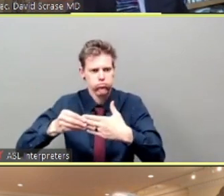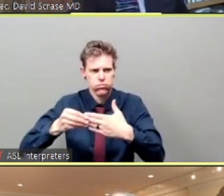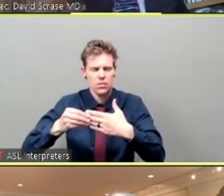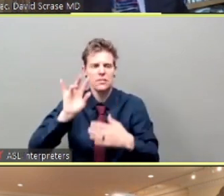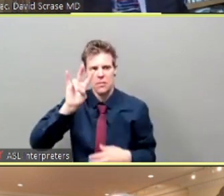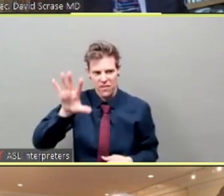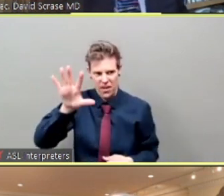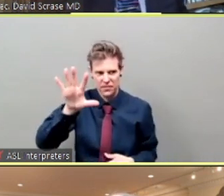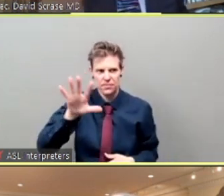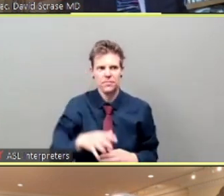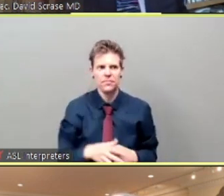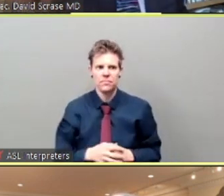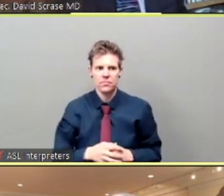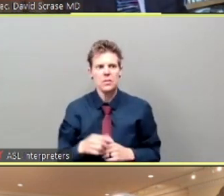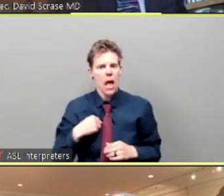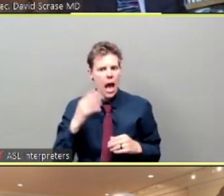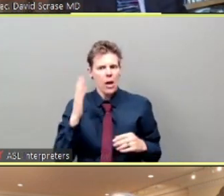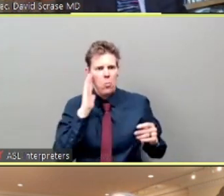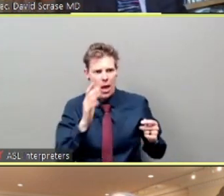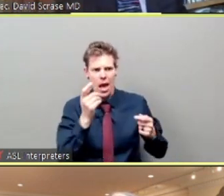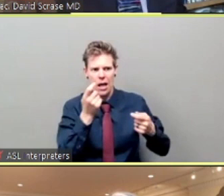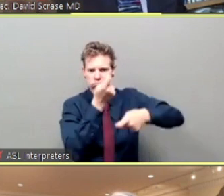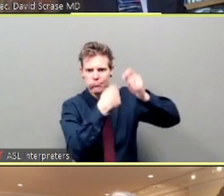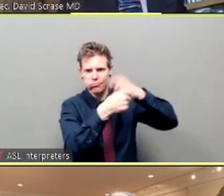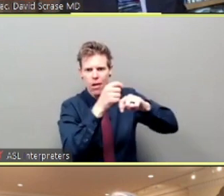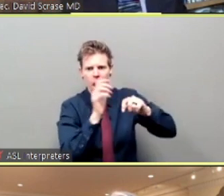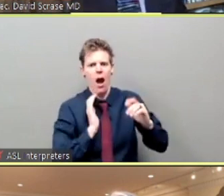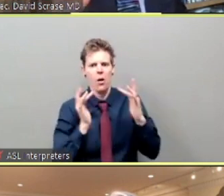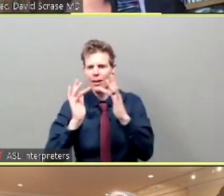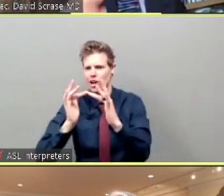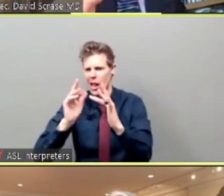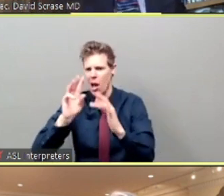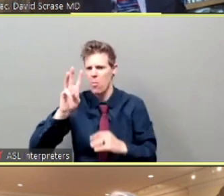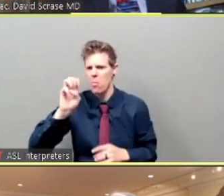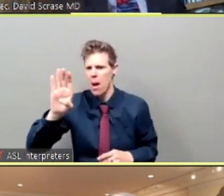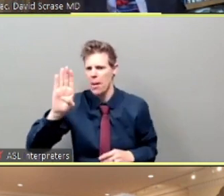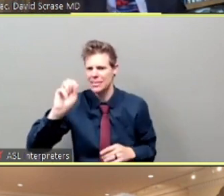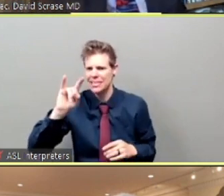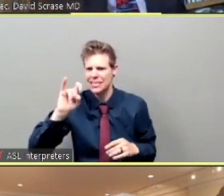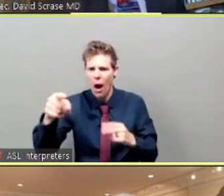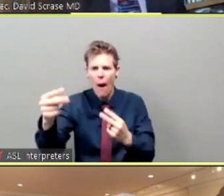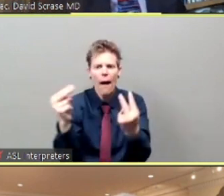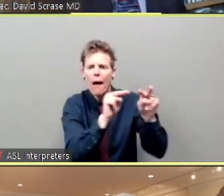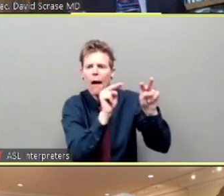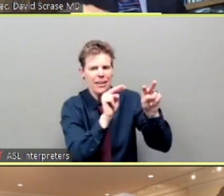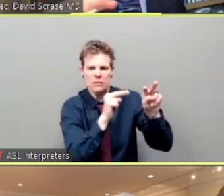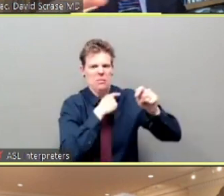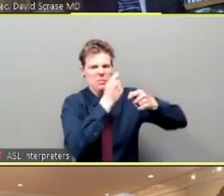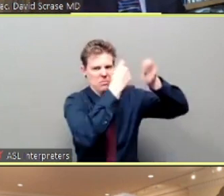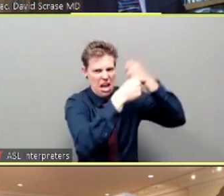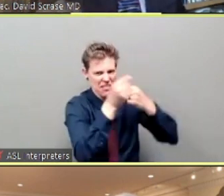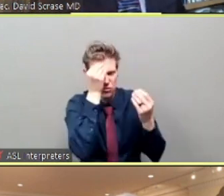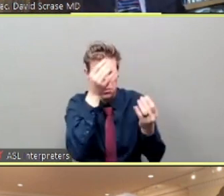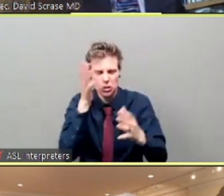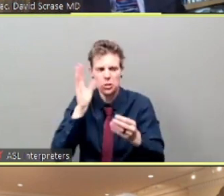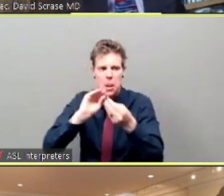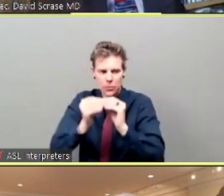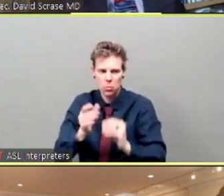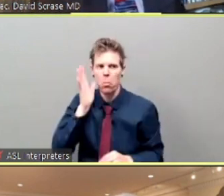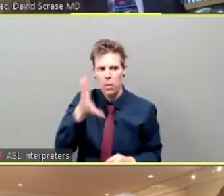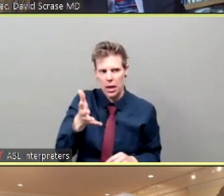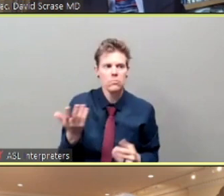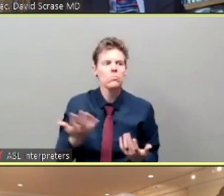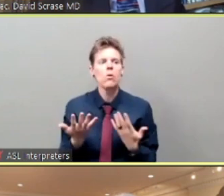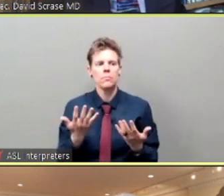week now, because we're really in maintenance mode, and I'm hoping we never get back to having any of these be a